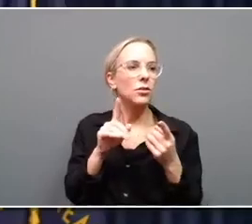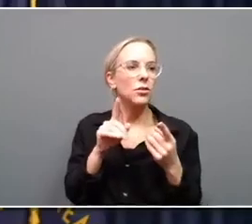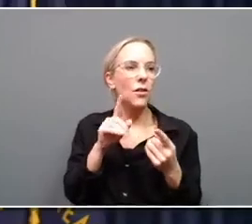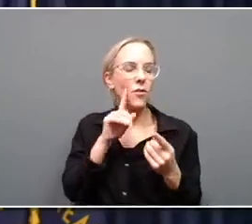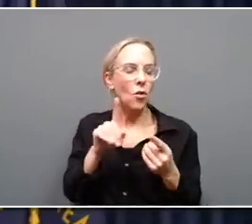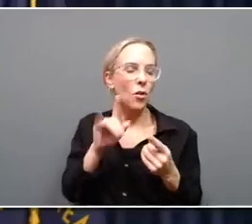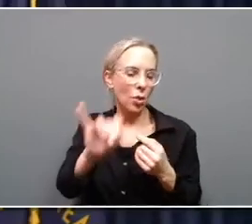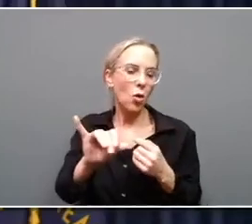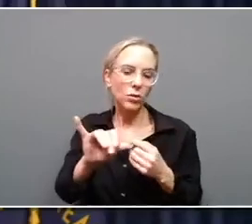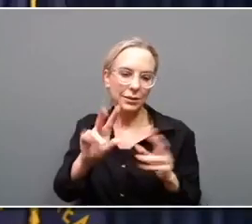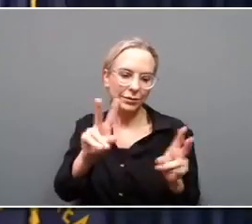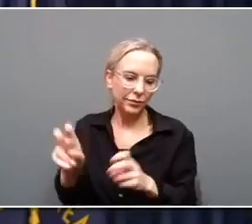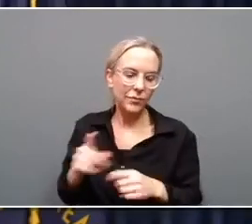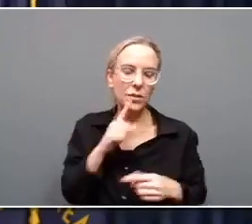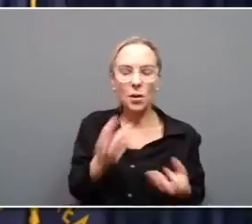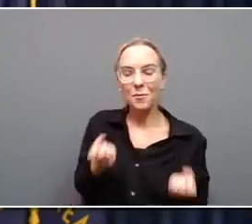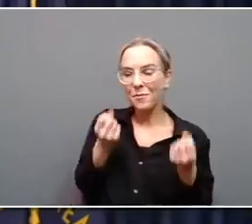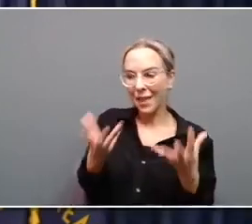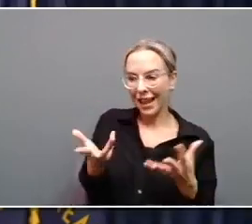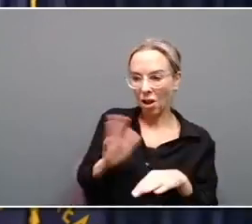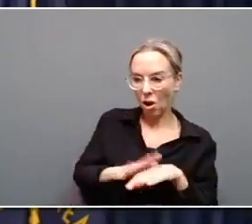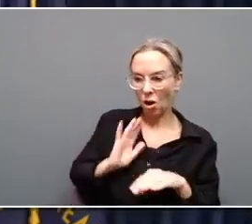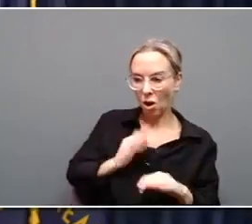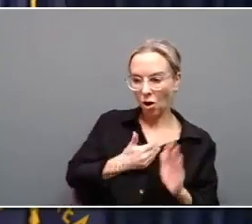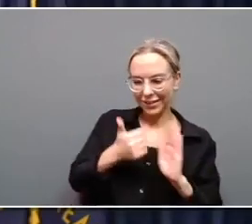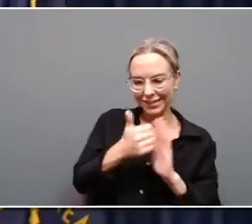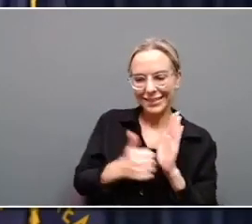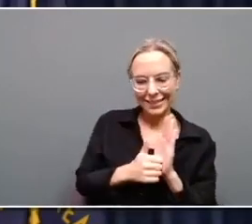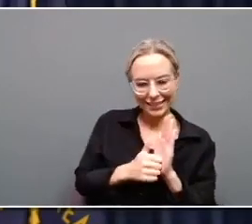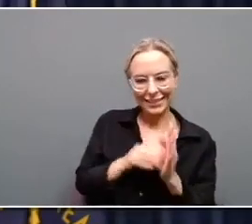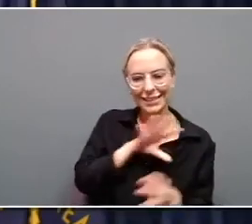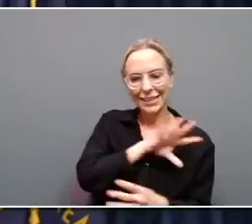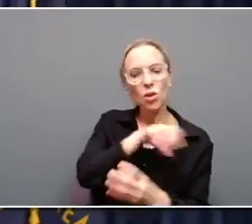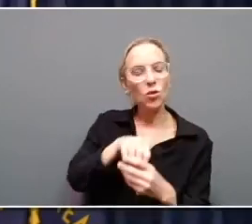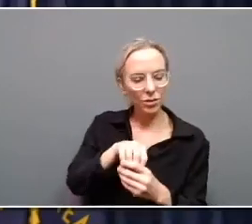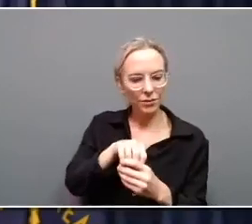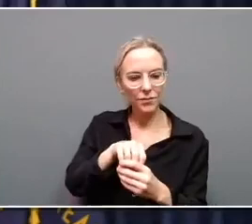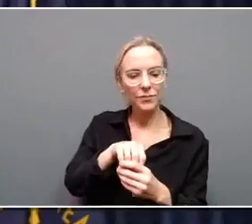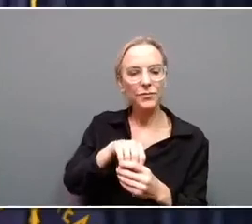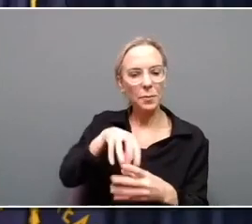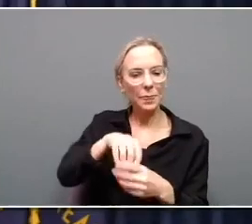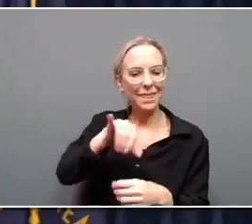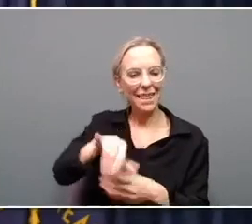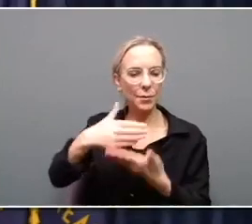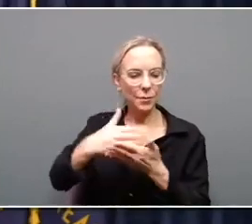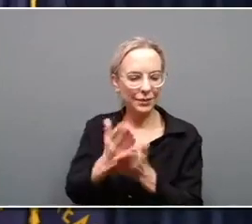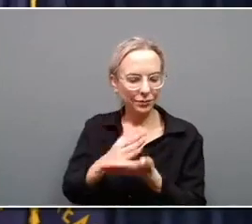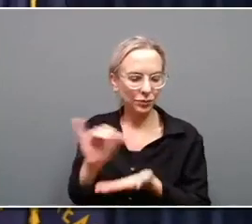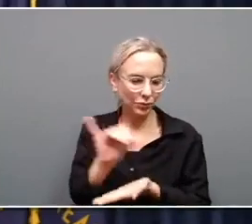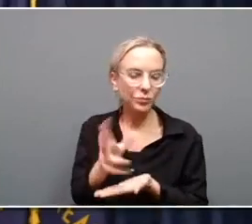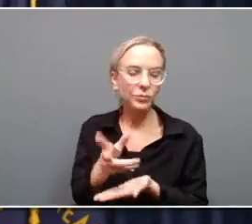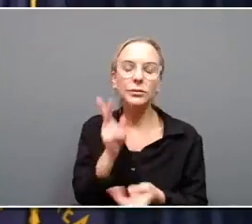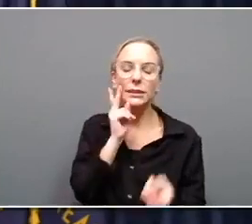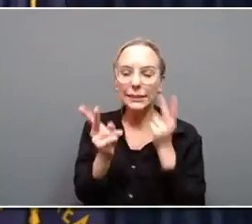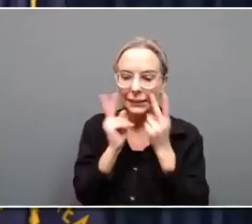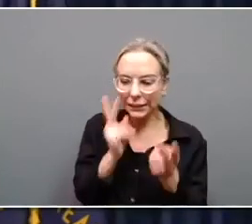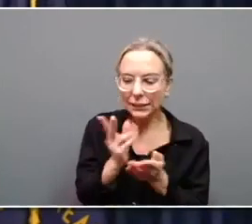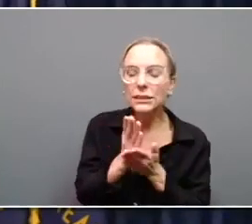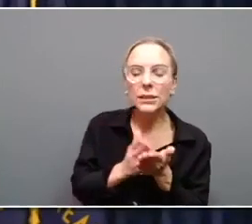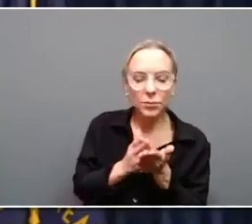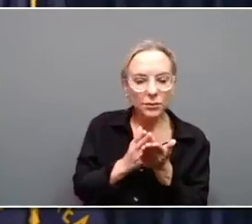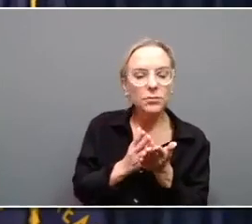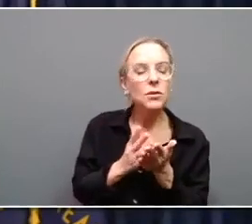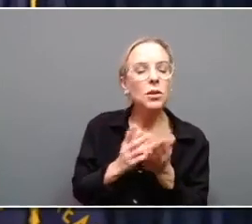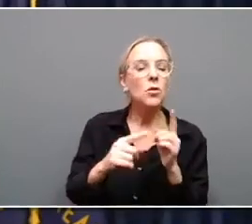with a lot of what's on our agenda, it's included in that budget. I have seen some positive